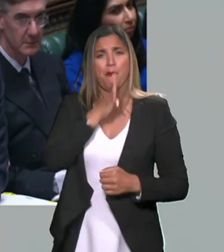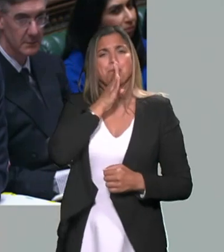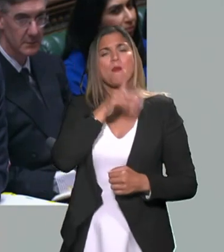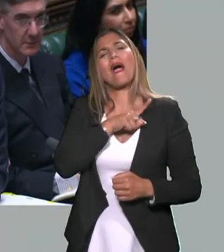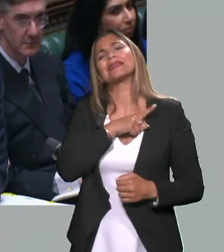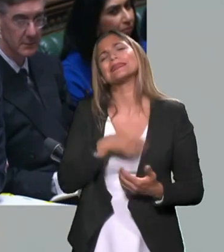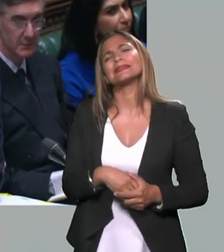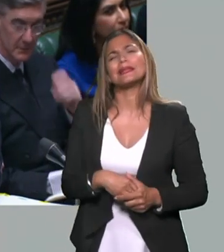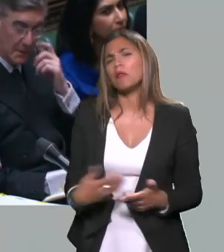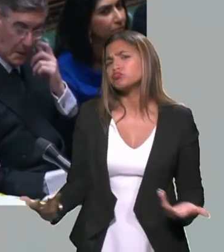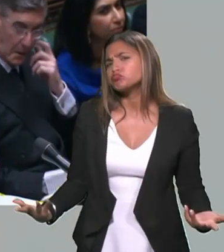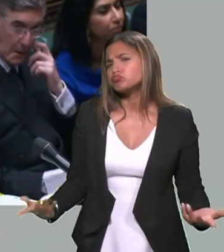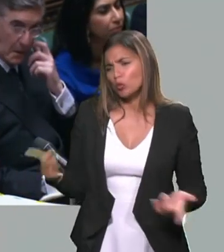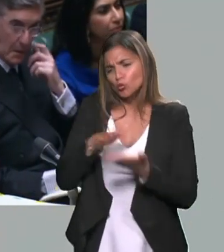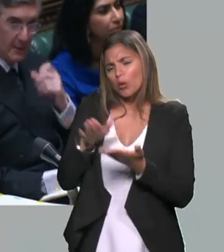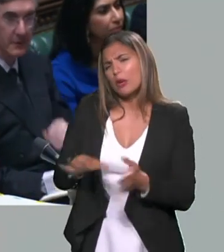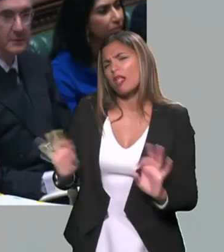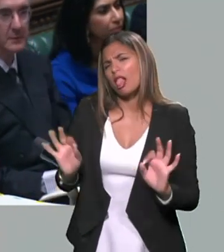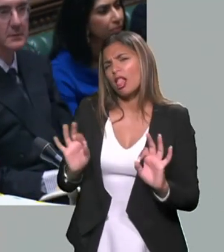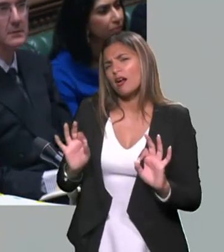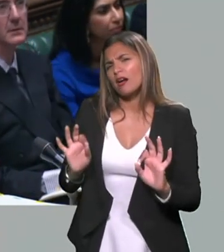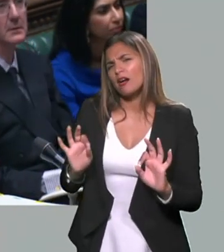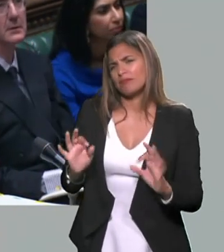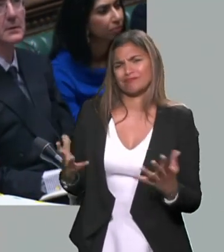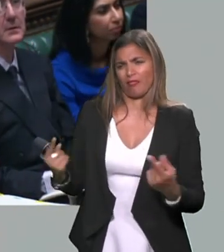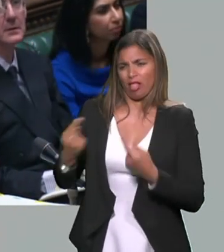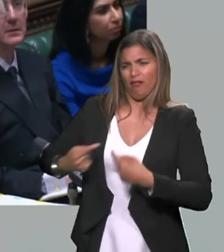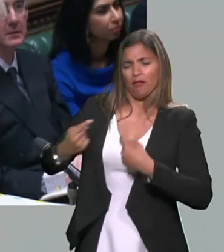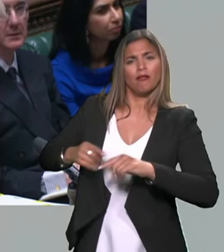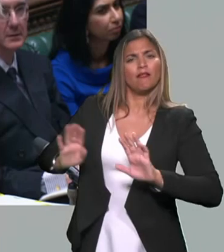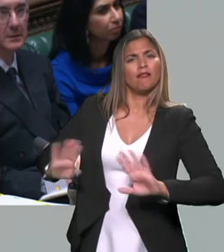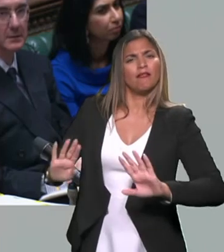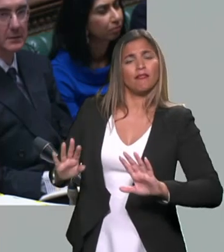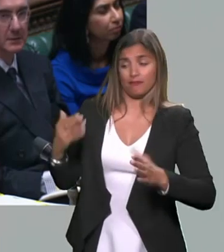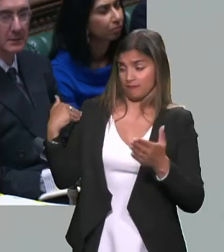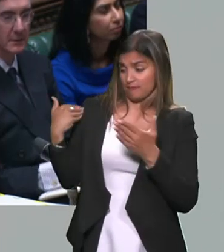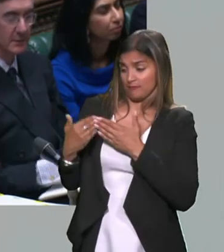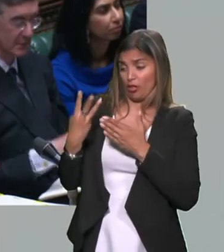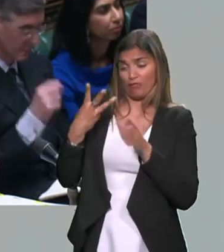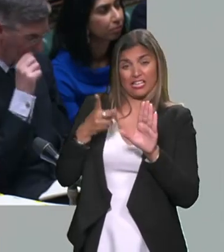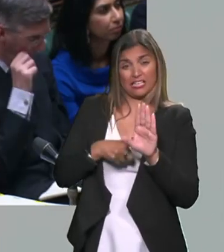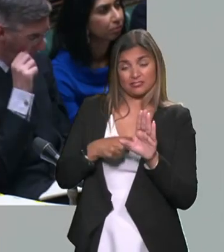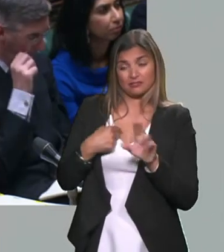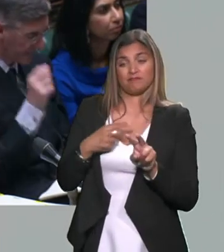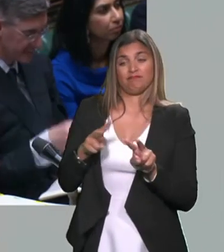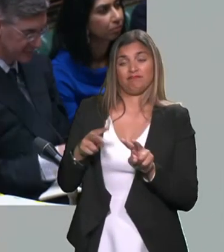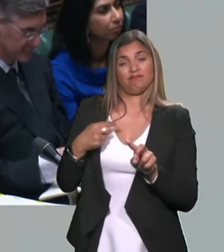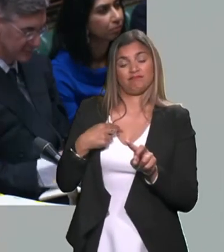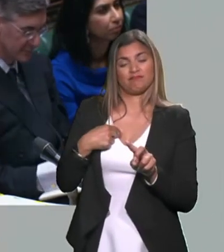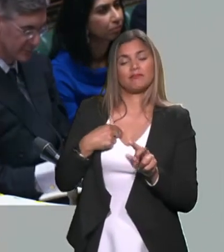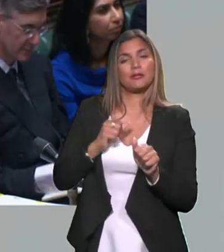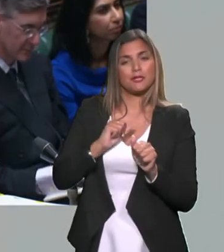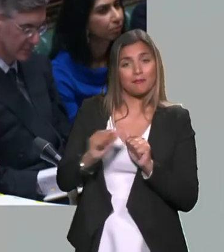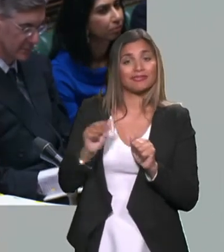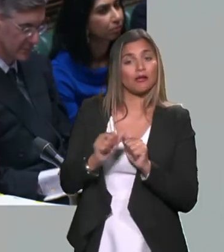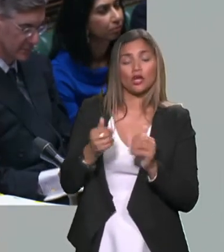which they still haven't done anything to address, Mr. Speaker, and everything I have seen has taught me that we are far, far better, whether it's